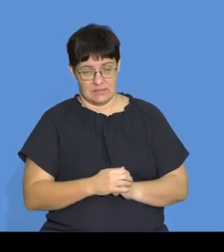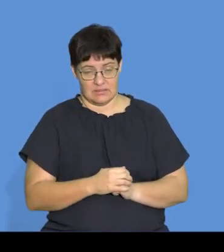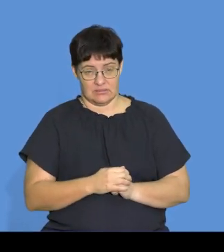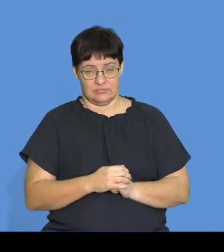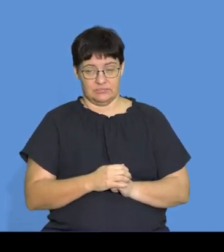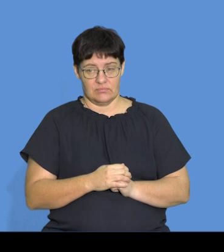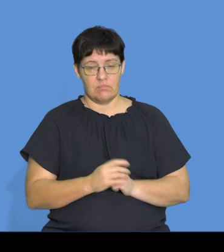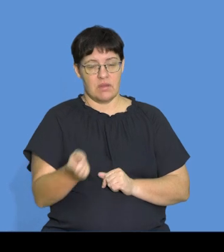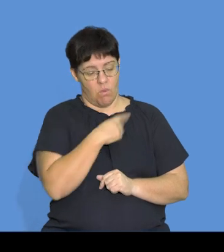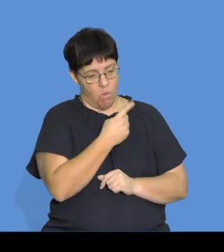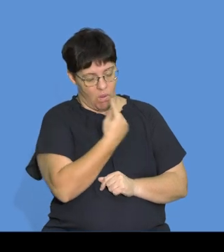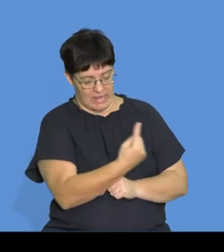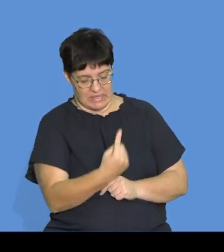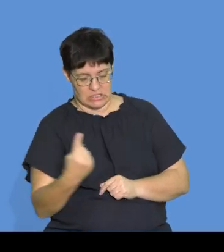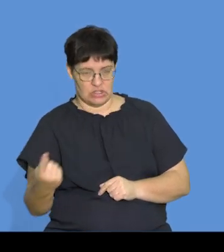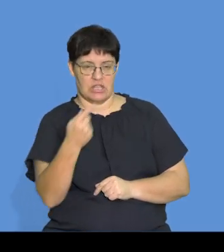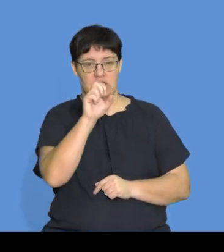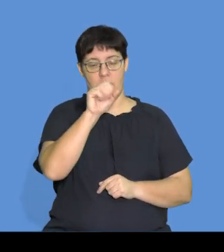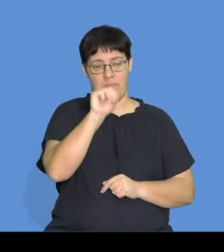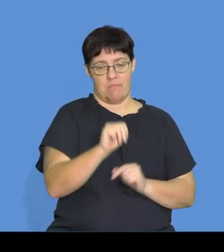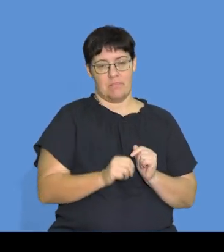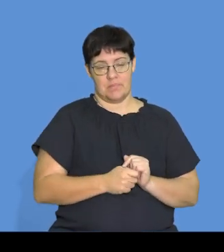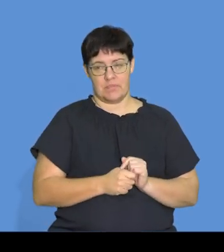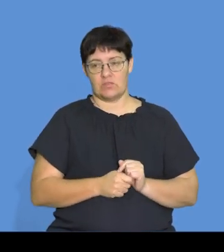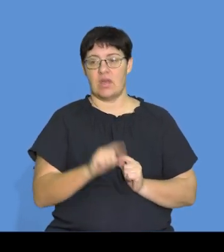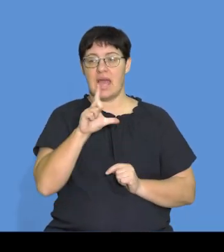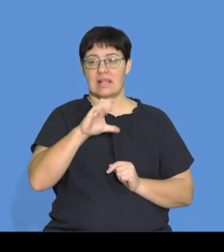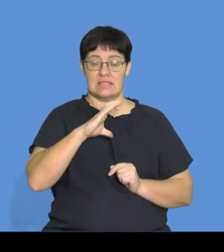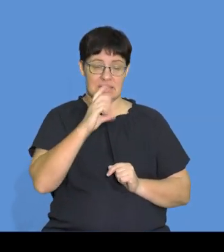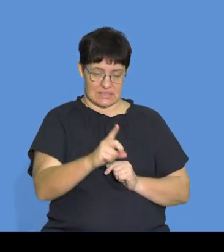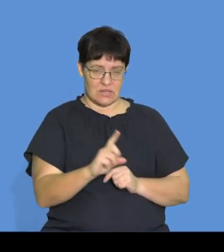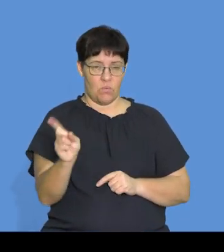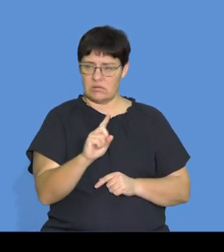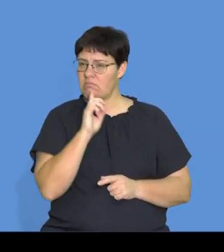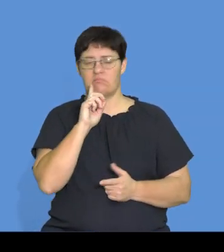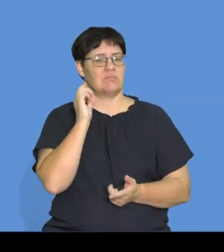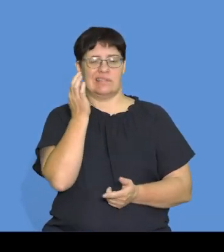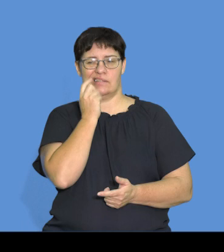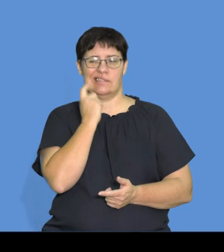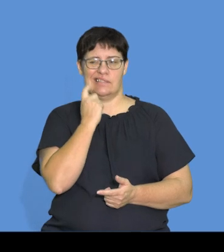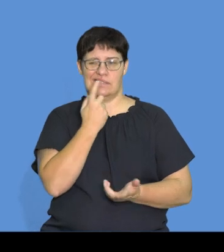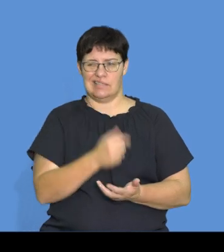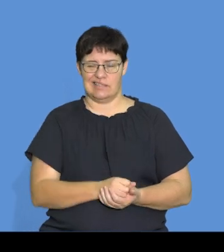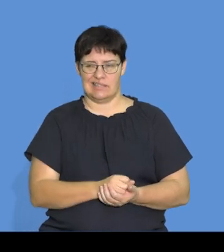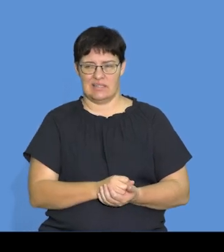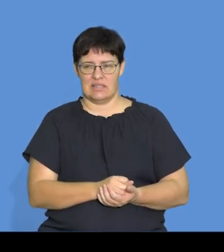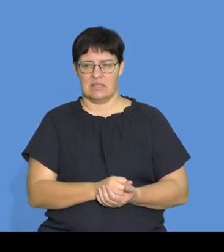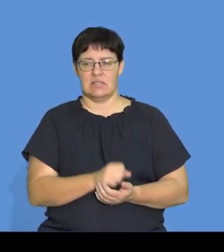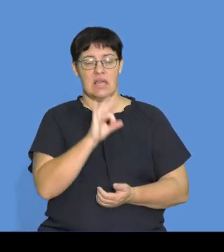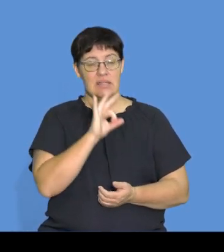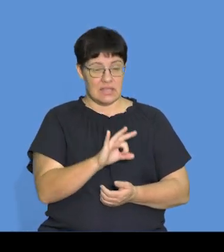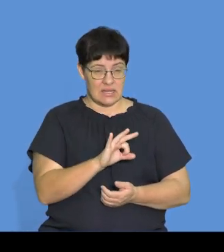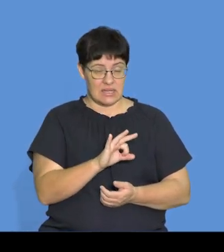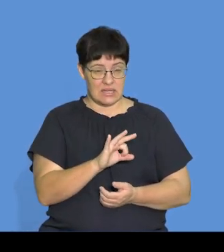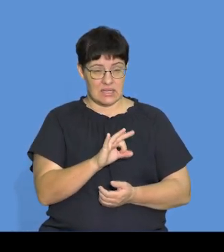multiply every term as I just said. So my LCD here, you can see it's straightforward. Is 3 divisible in